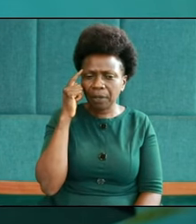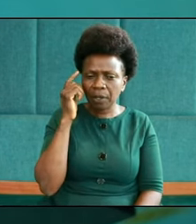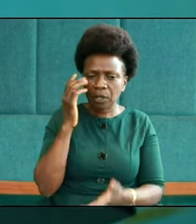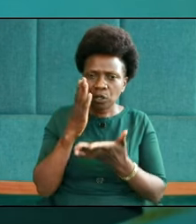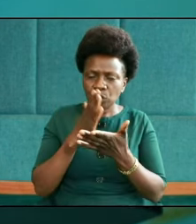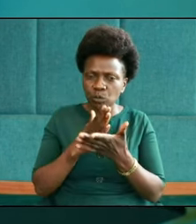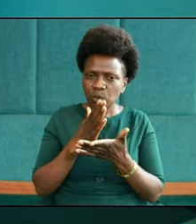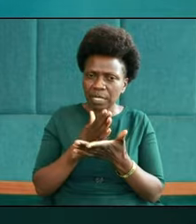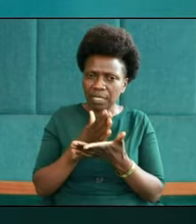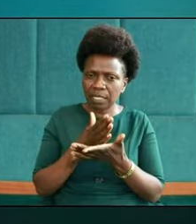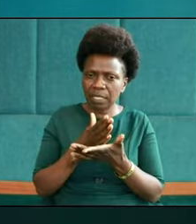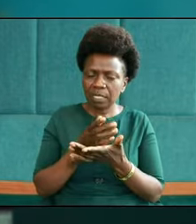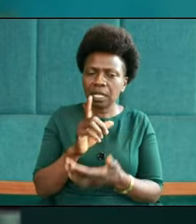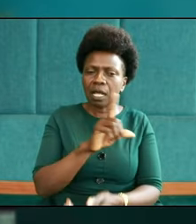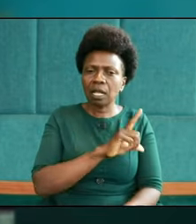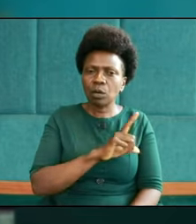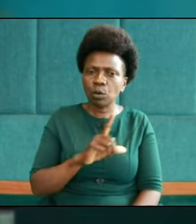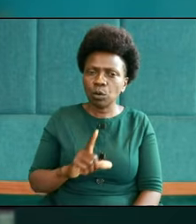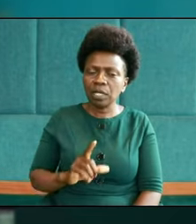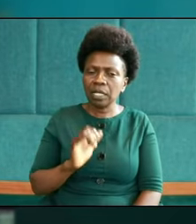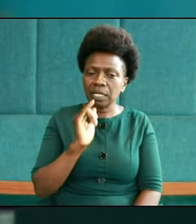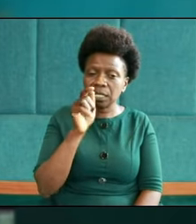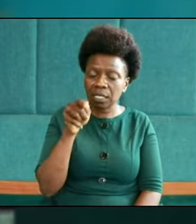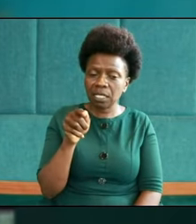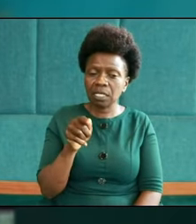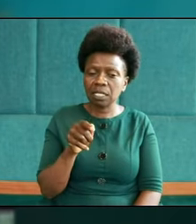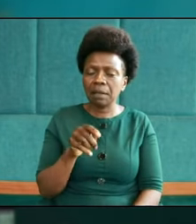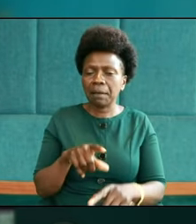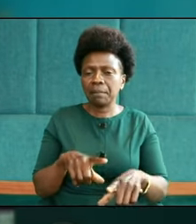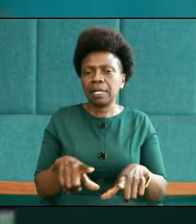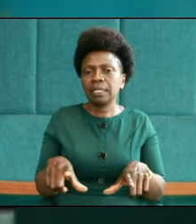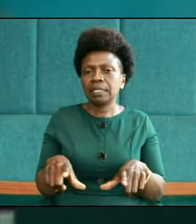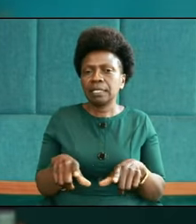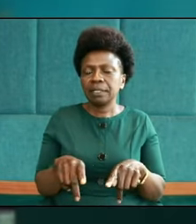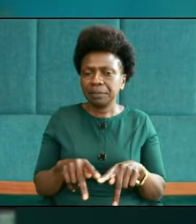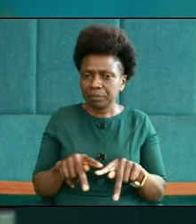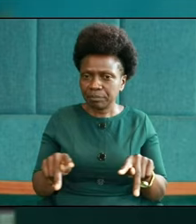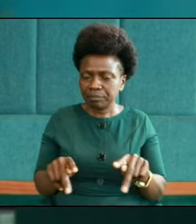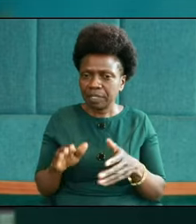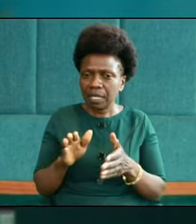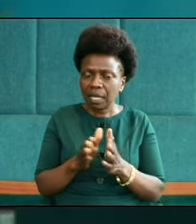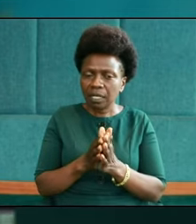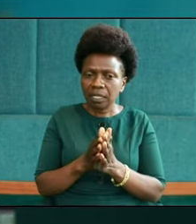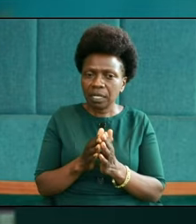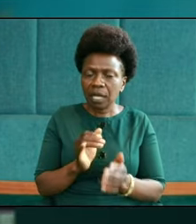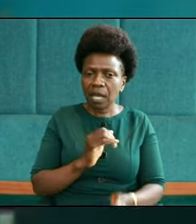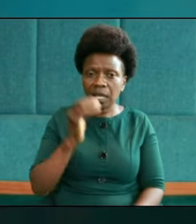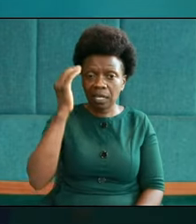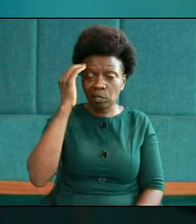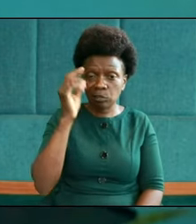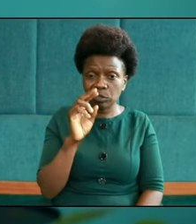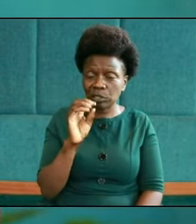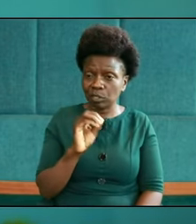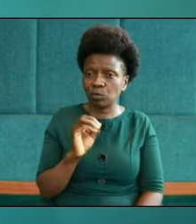surely the Lord is in this place, and I was not aware of it. Let me see